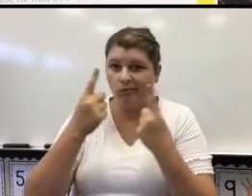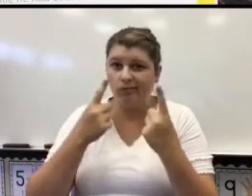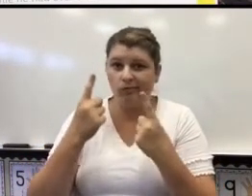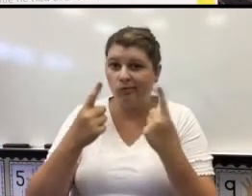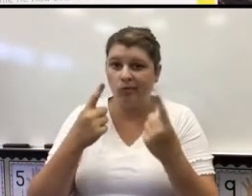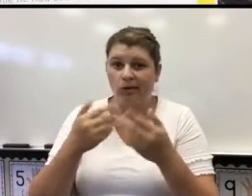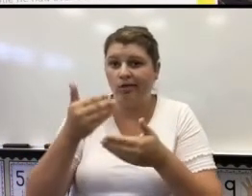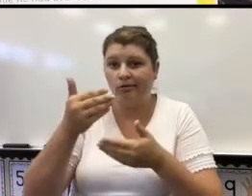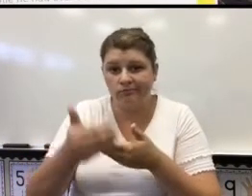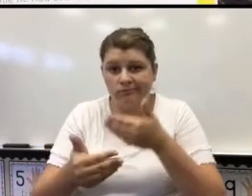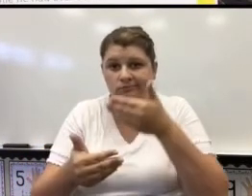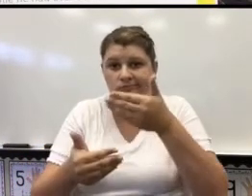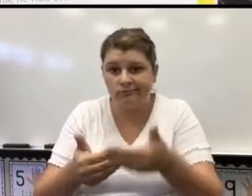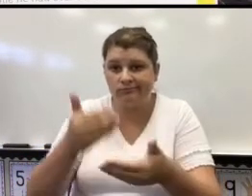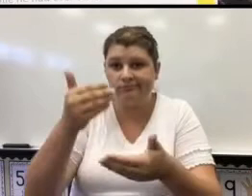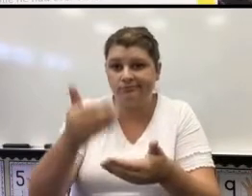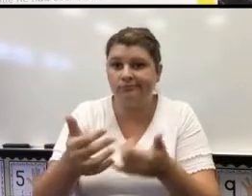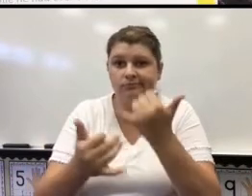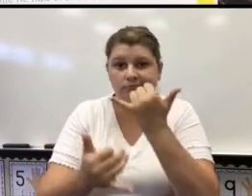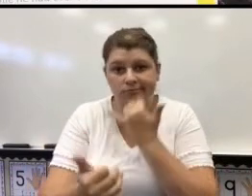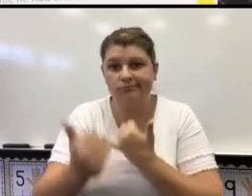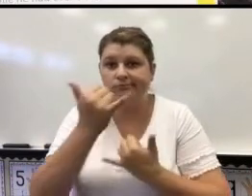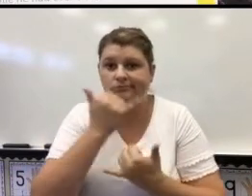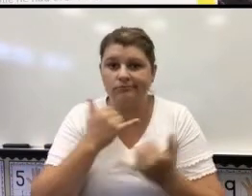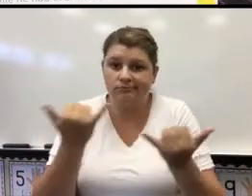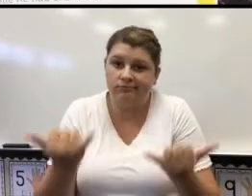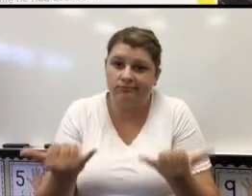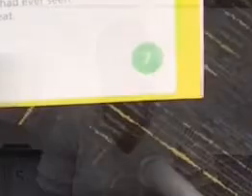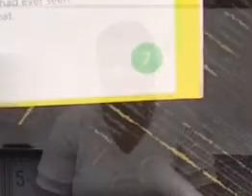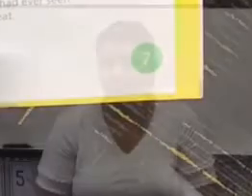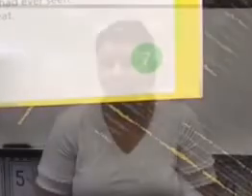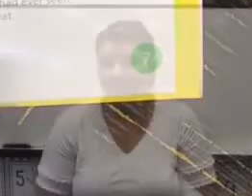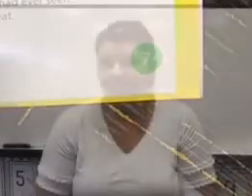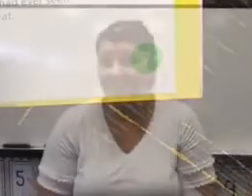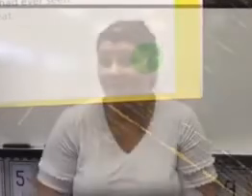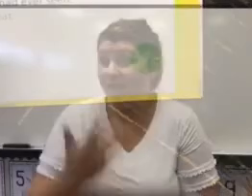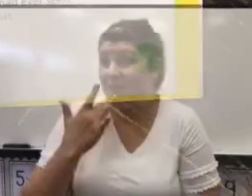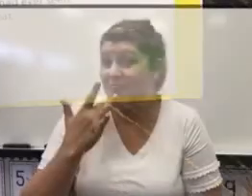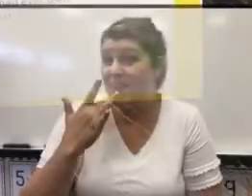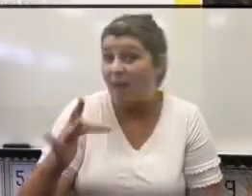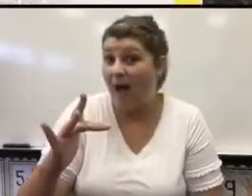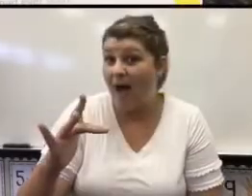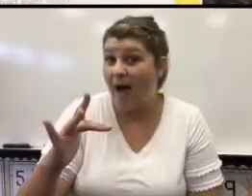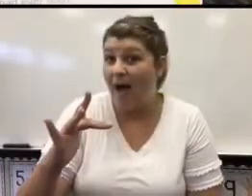wondered what else could go wrong today.